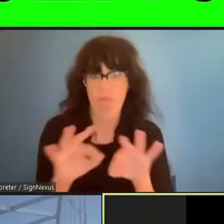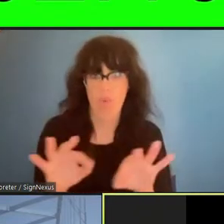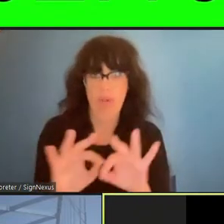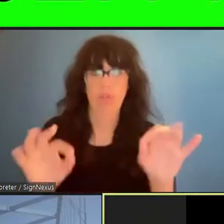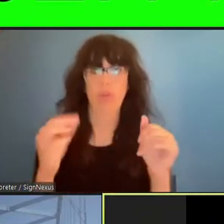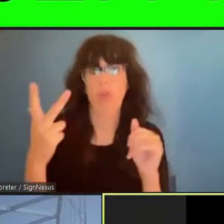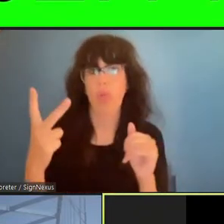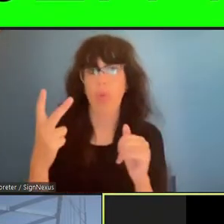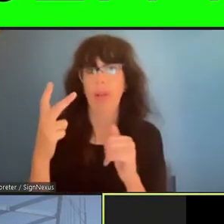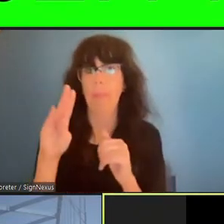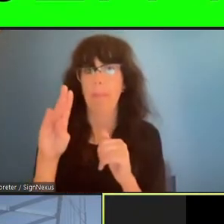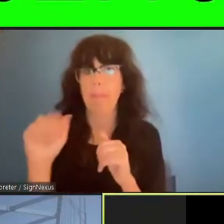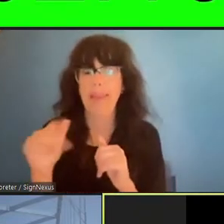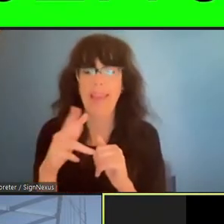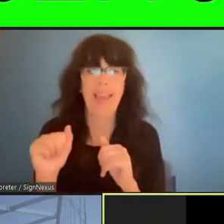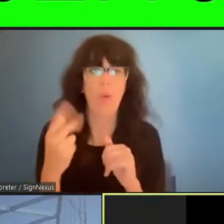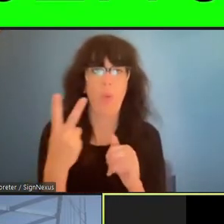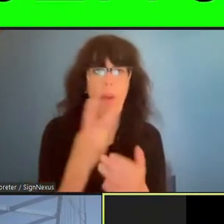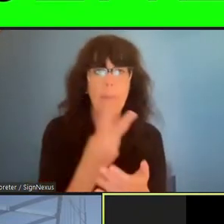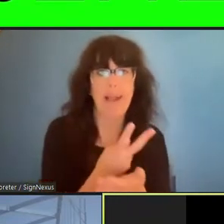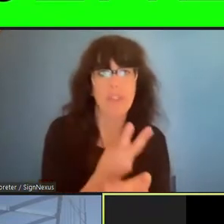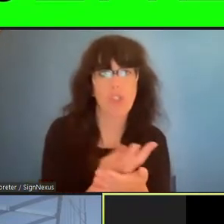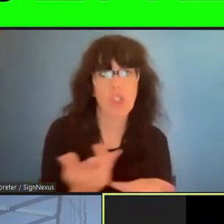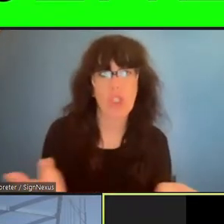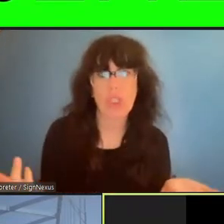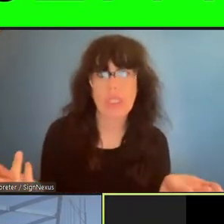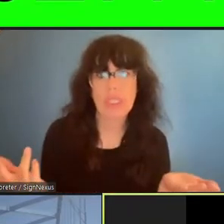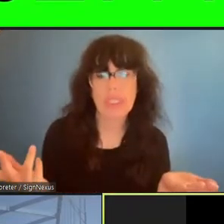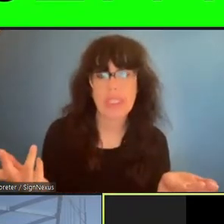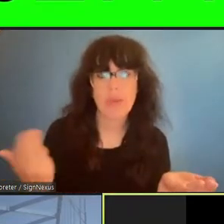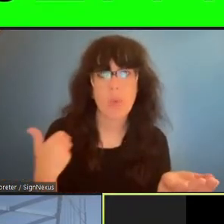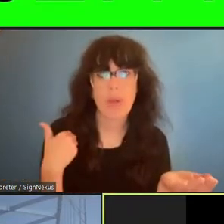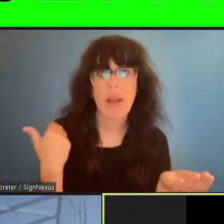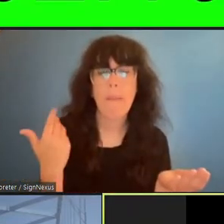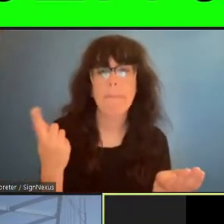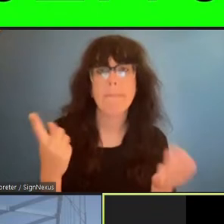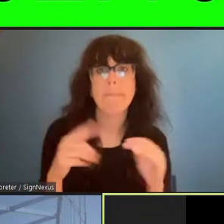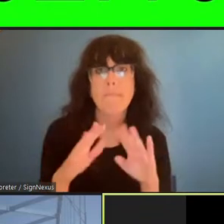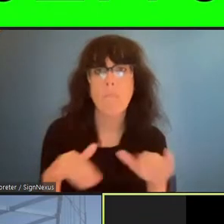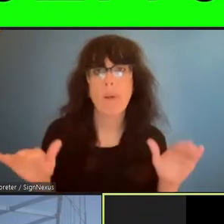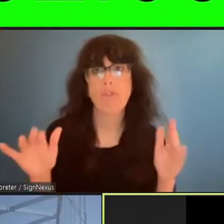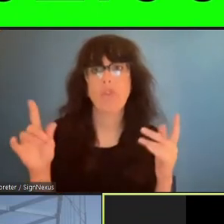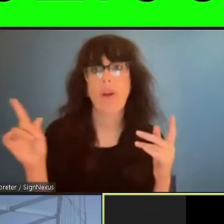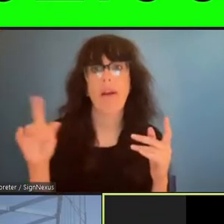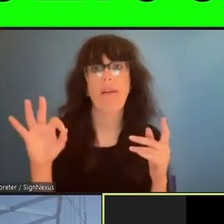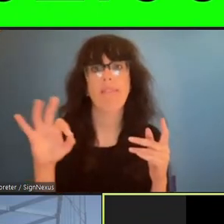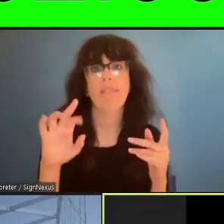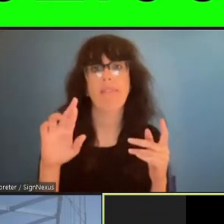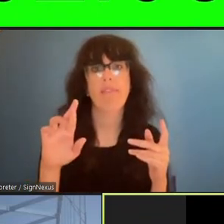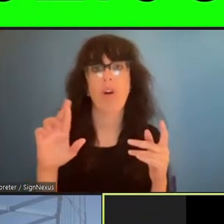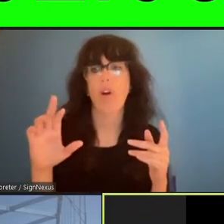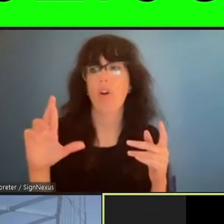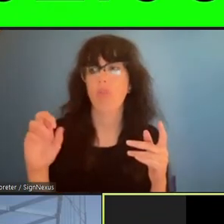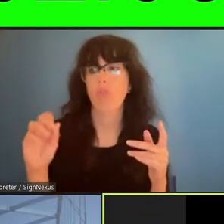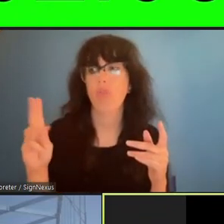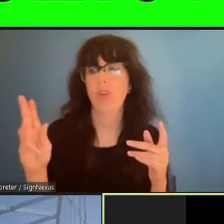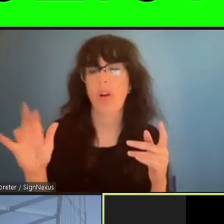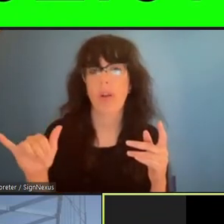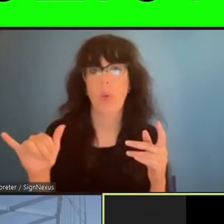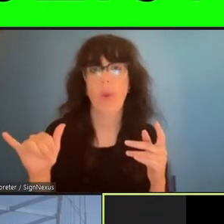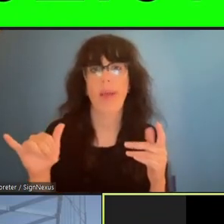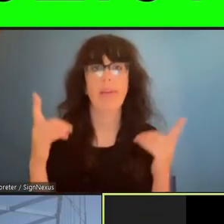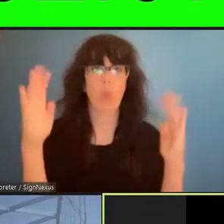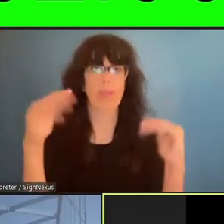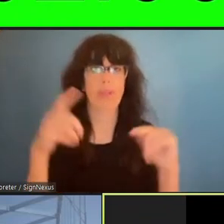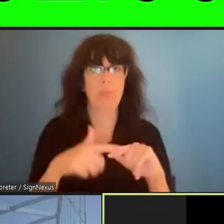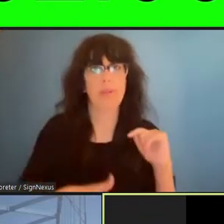master's and we have a child in far rockaway and we're expecting a